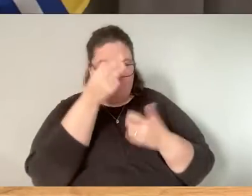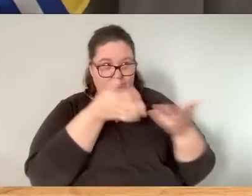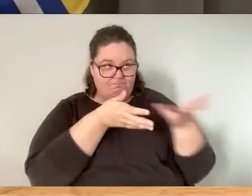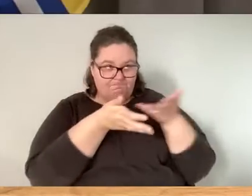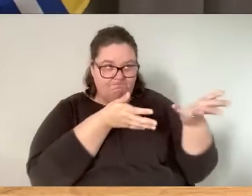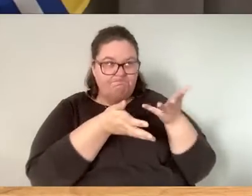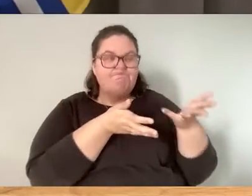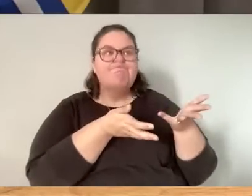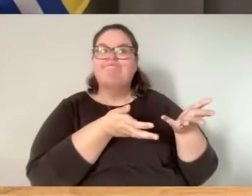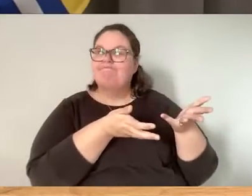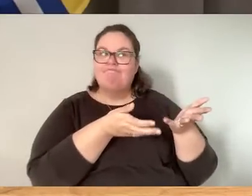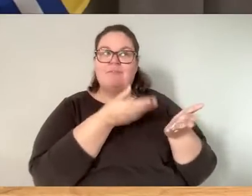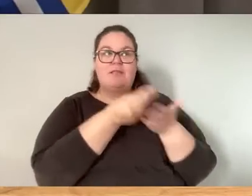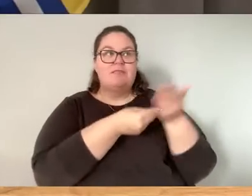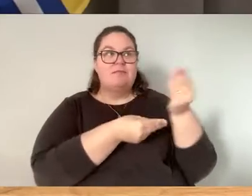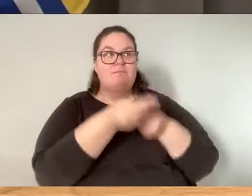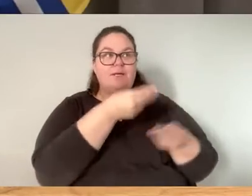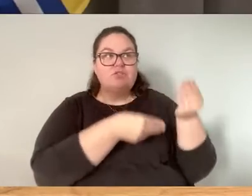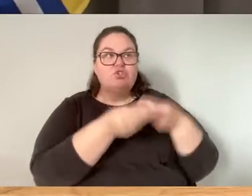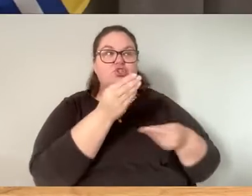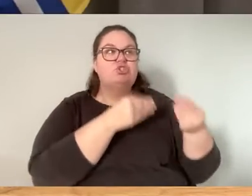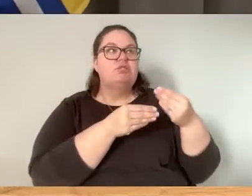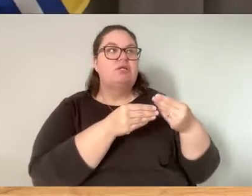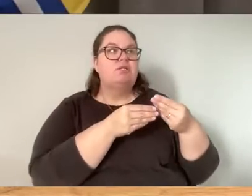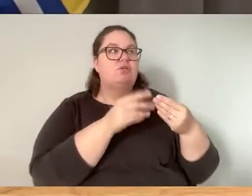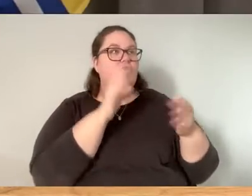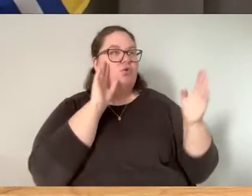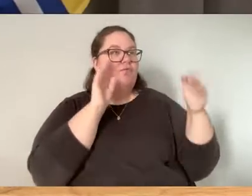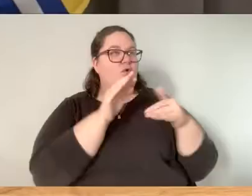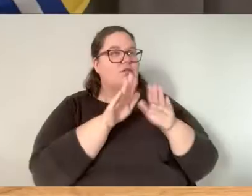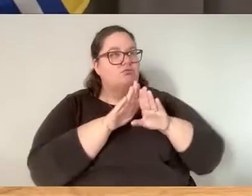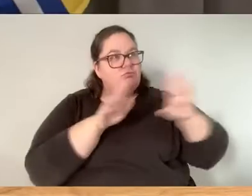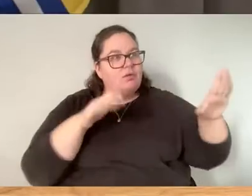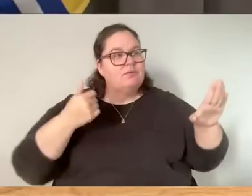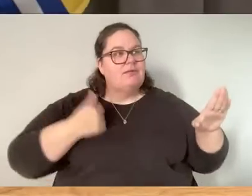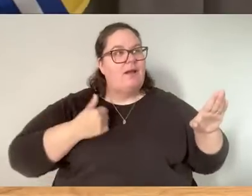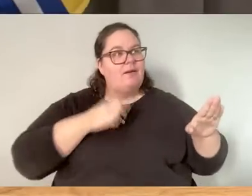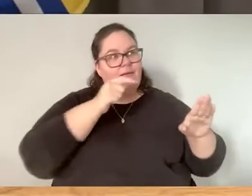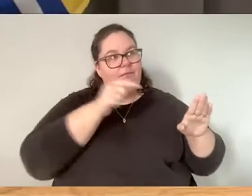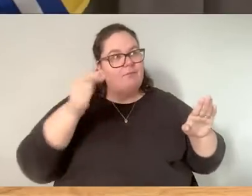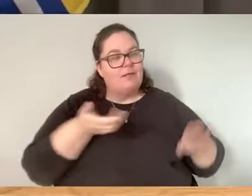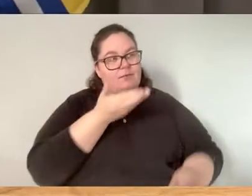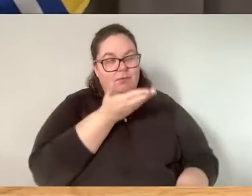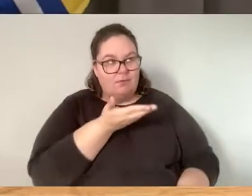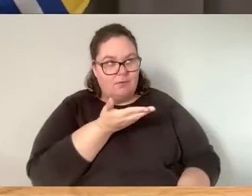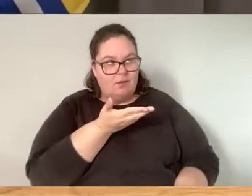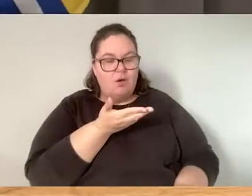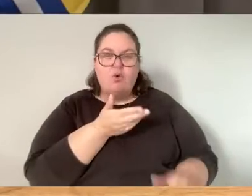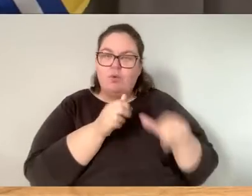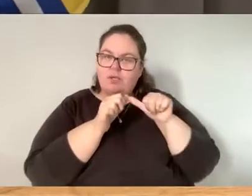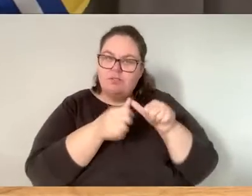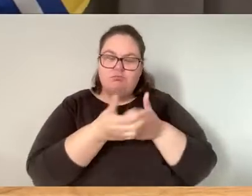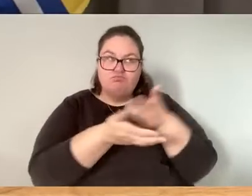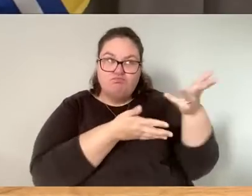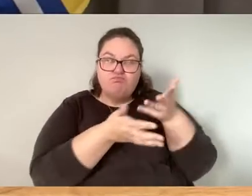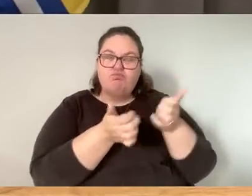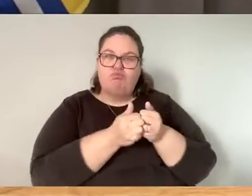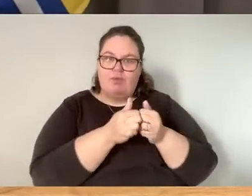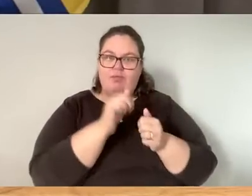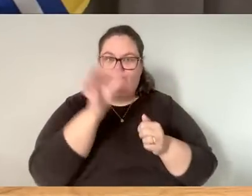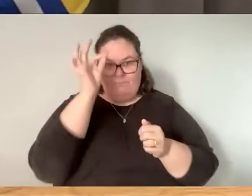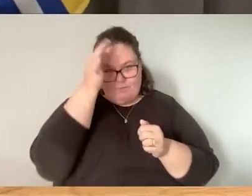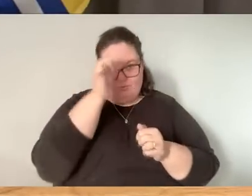the budget highlight the national decision of the government. For sure, we will continue to have discussion. We have not received yet all